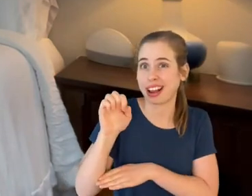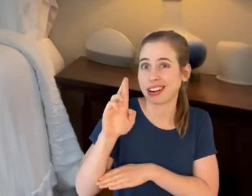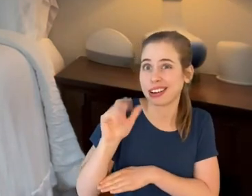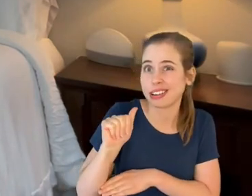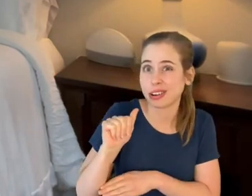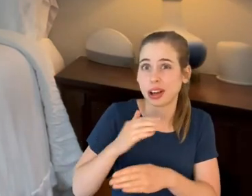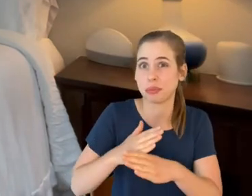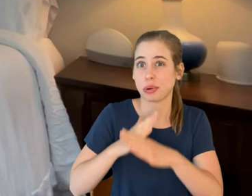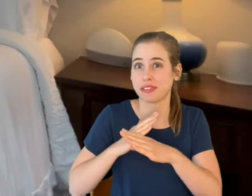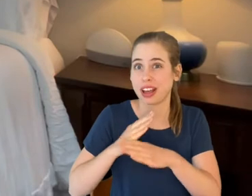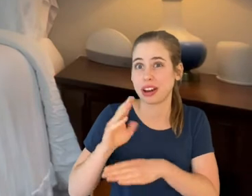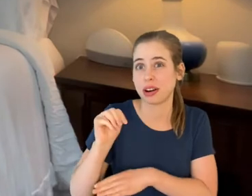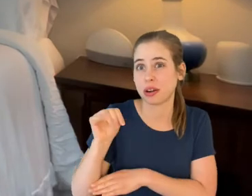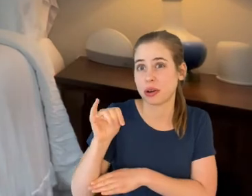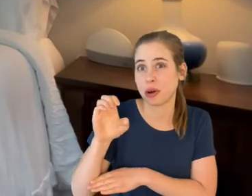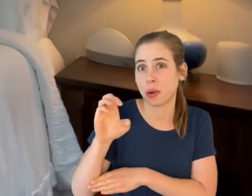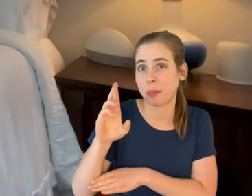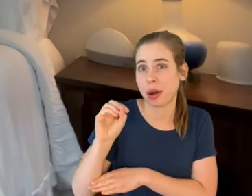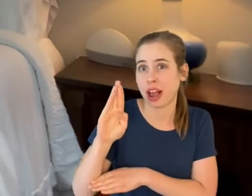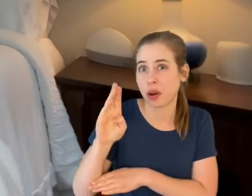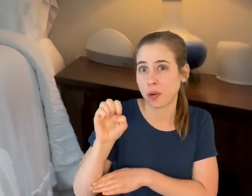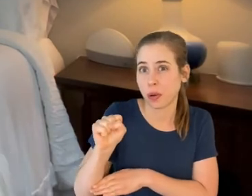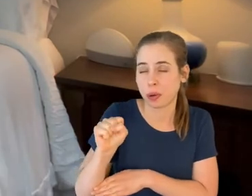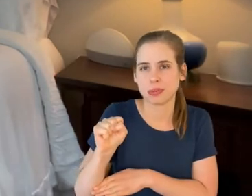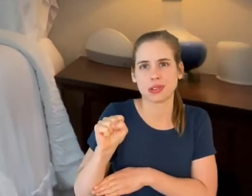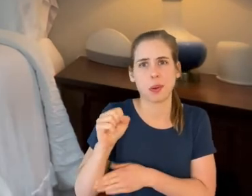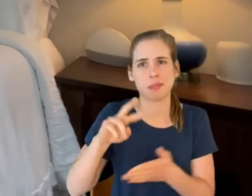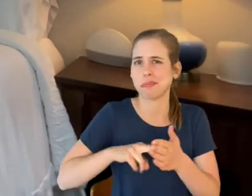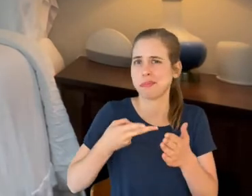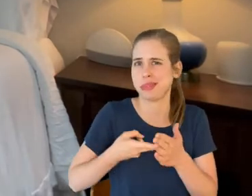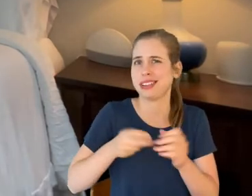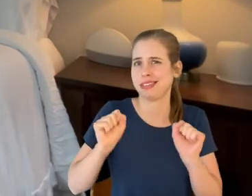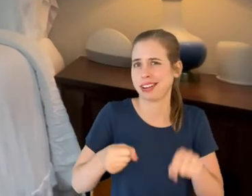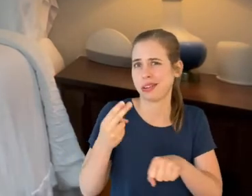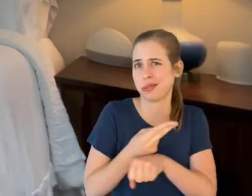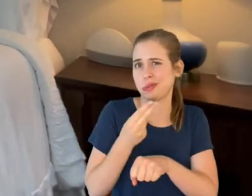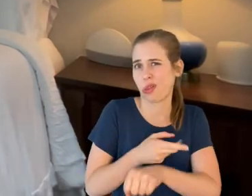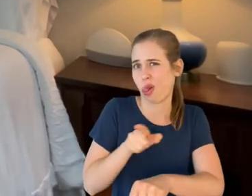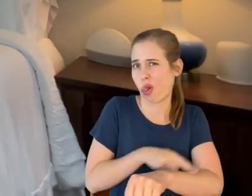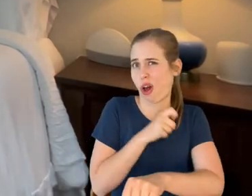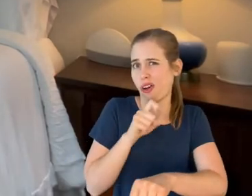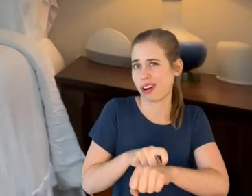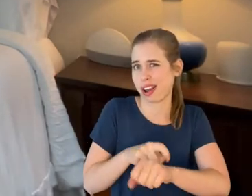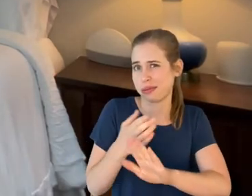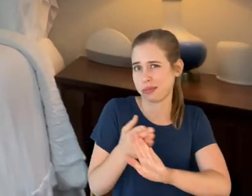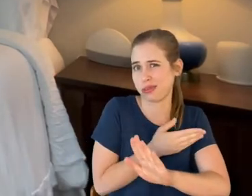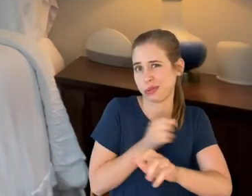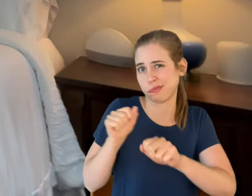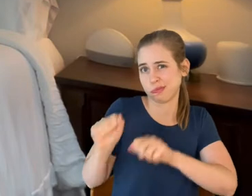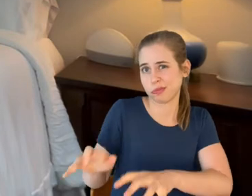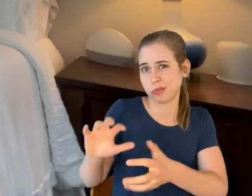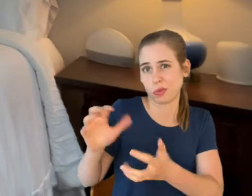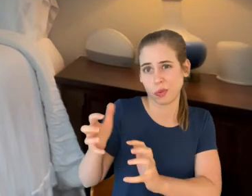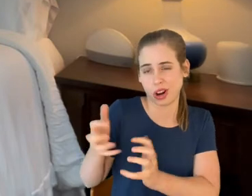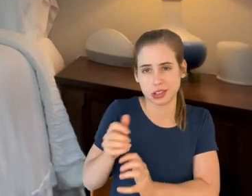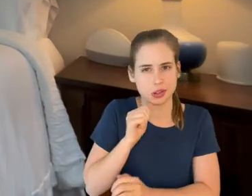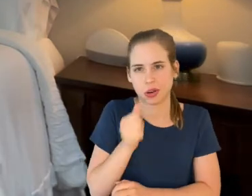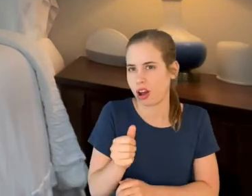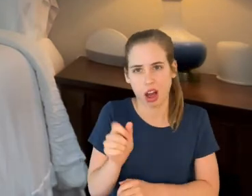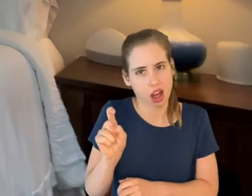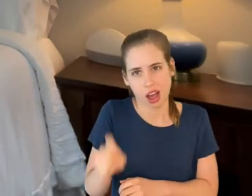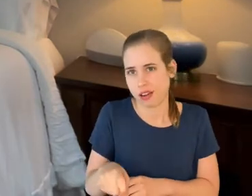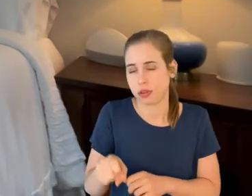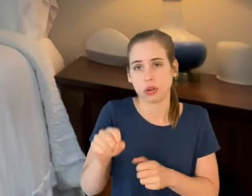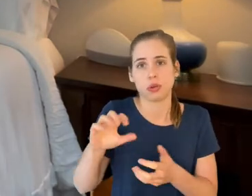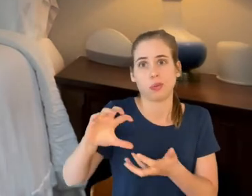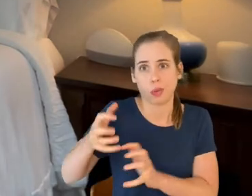things helps with being able to use this for much longer than your typical sheet. So you actually don't have to wash